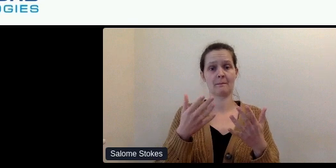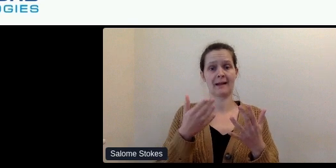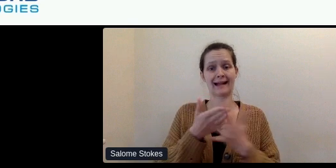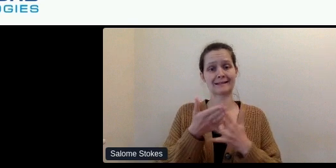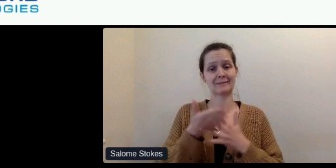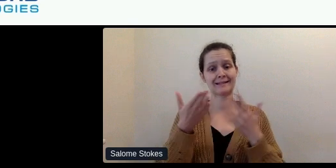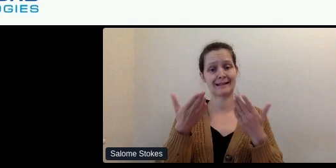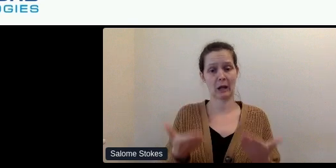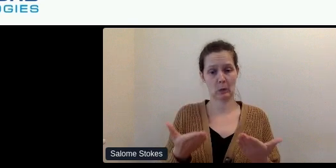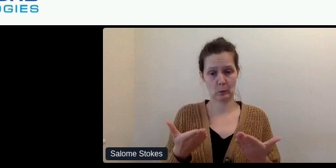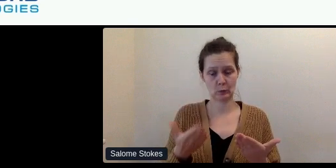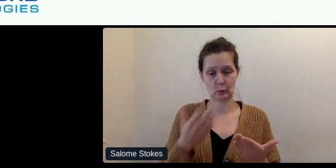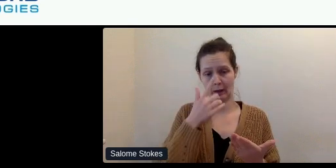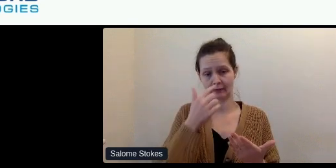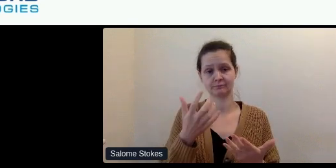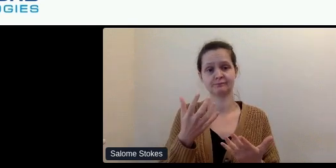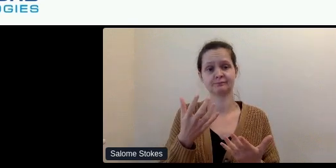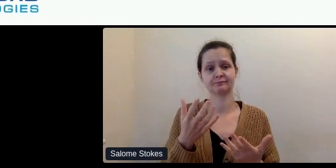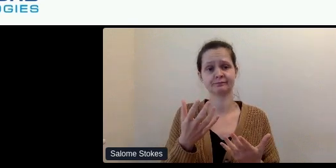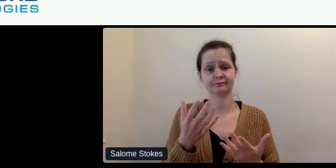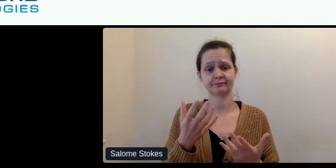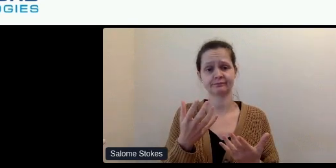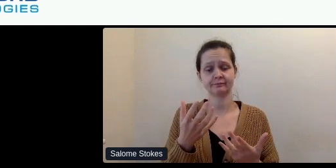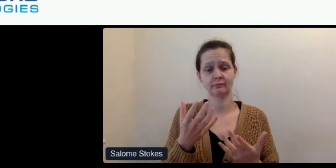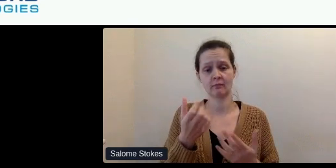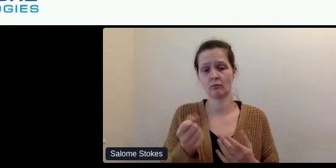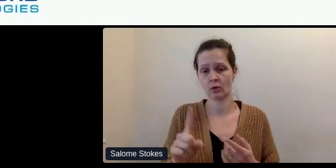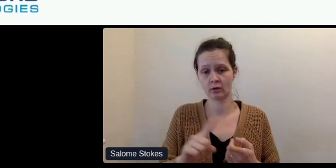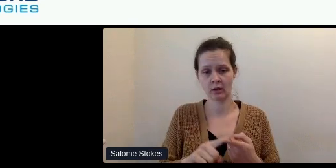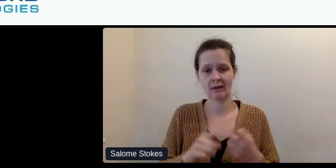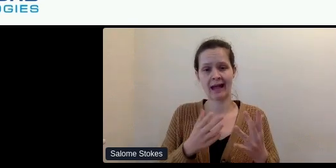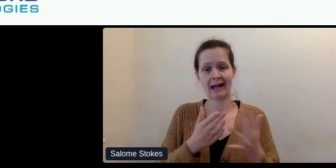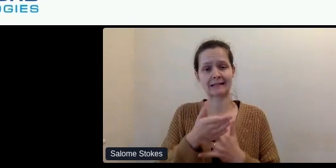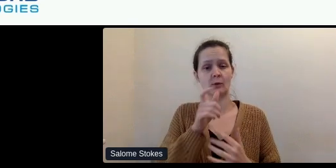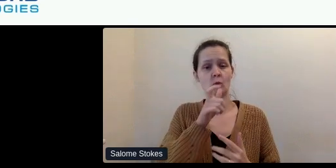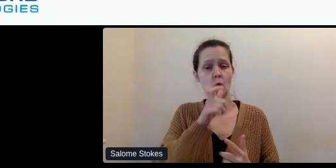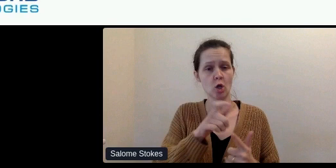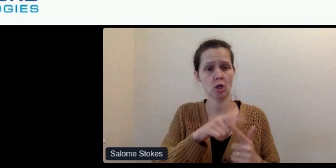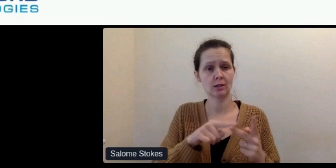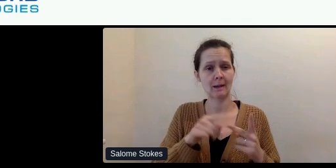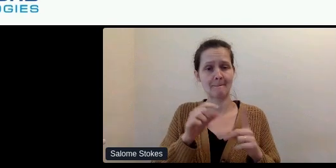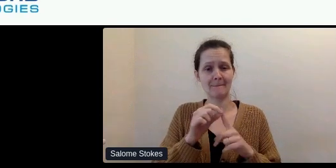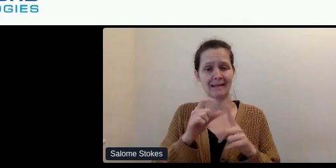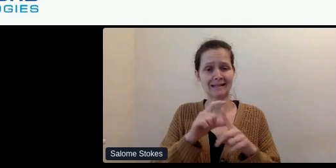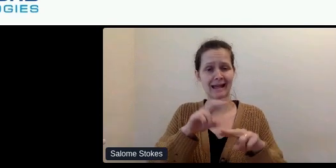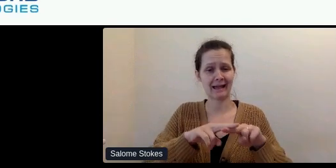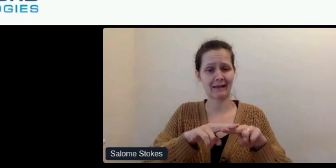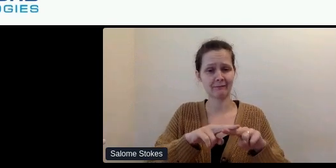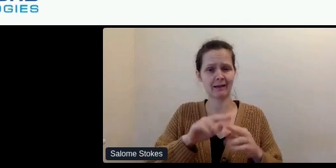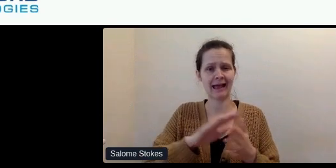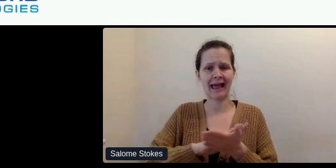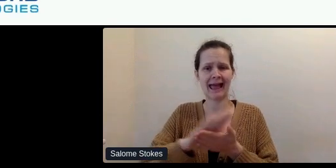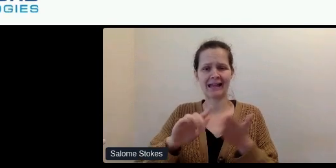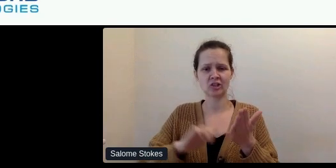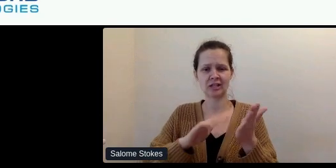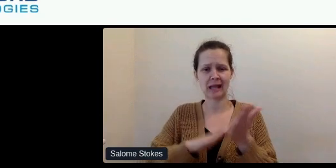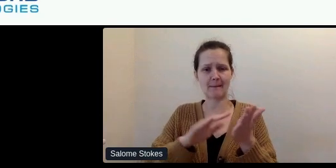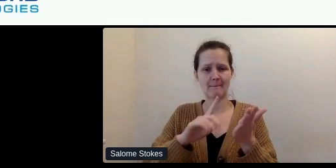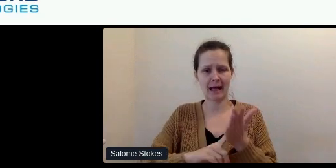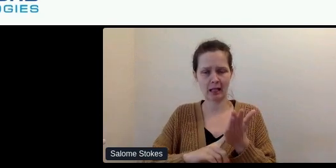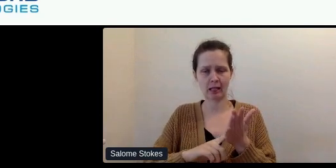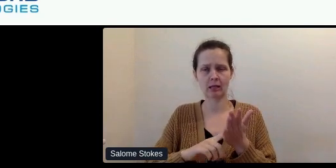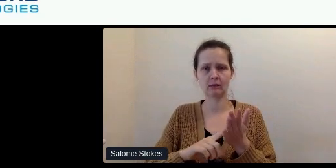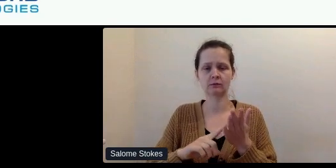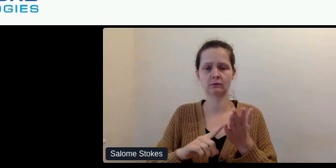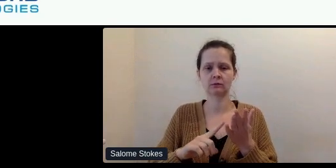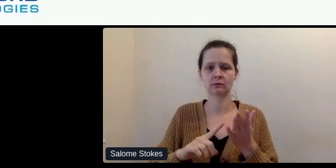options. Accessible Word, PDF, HTML, and then we also have XML output for the